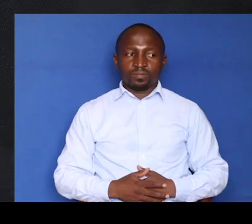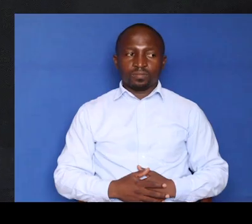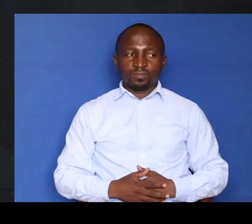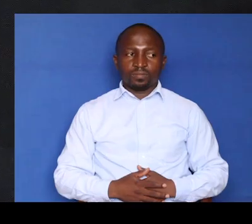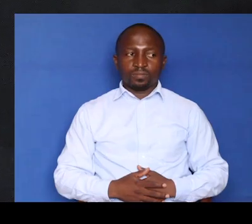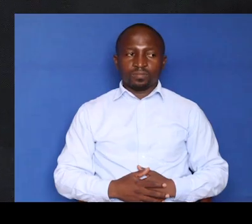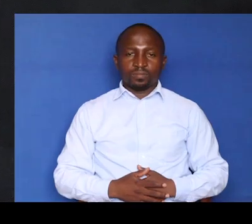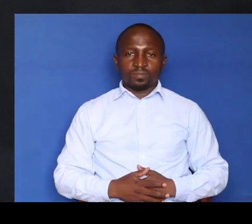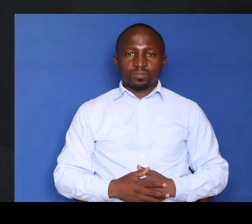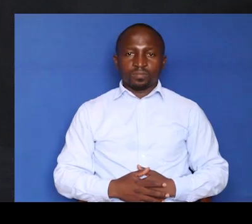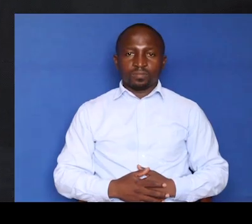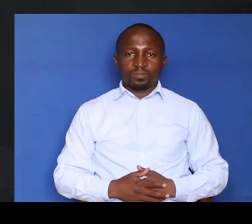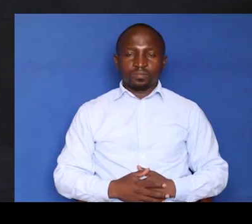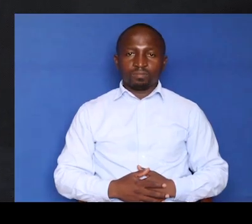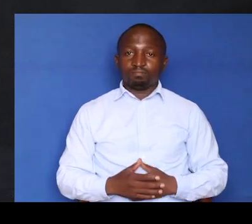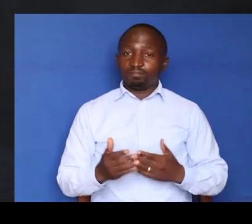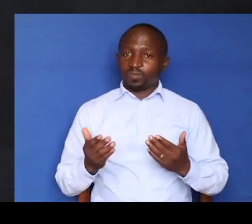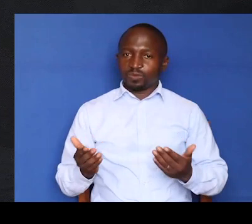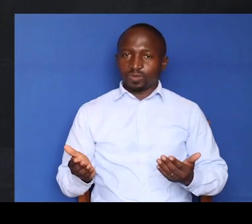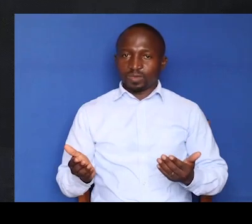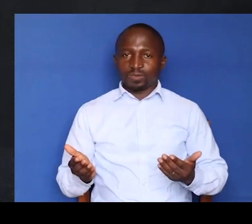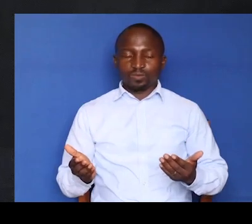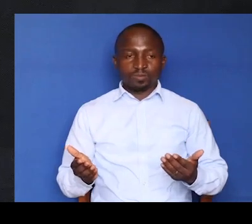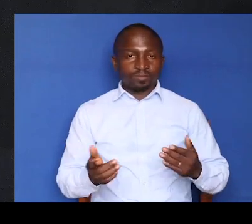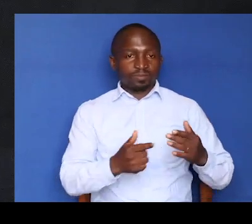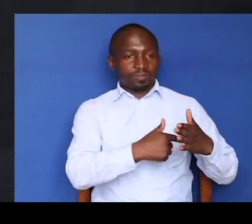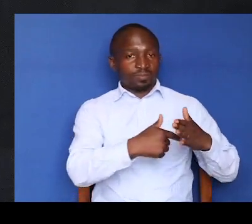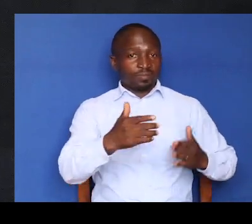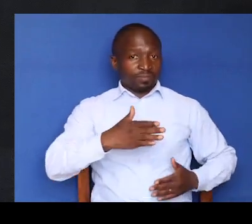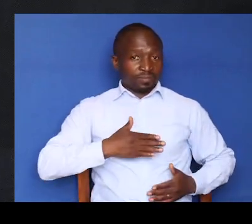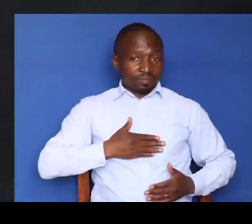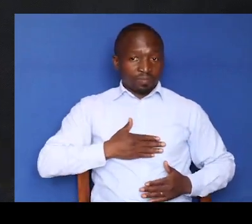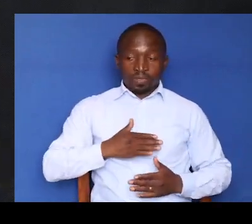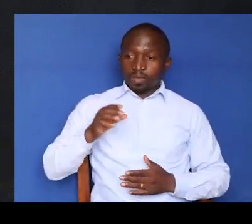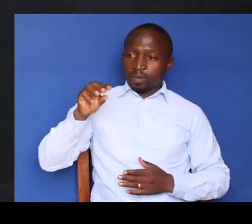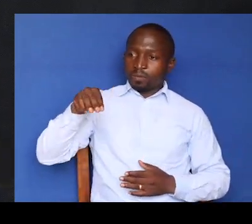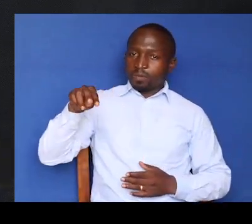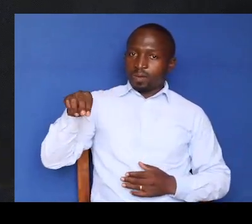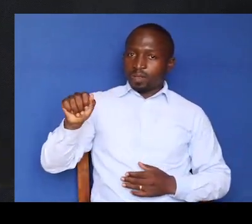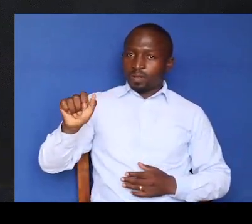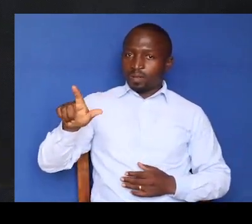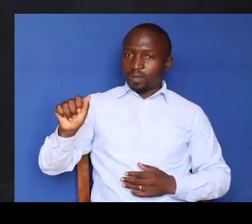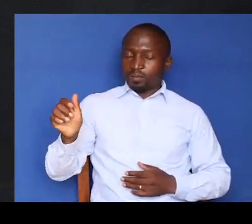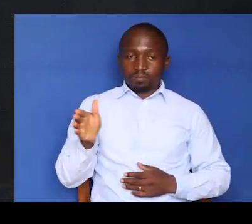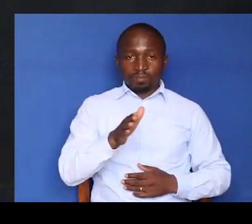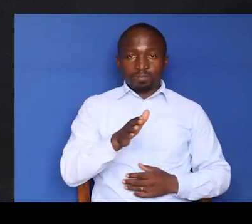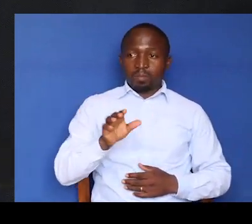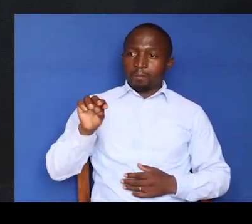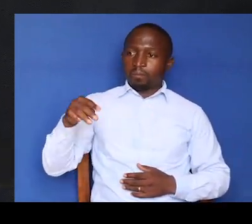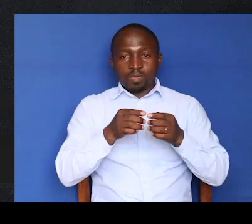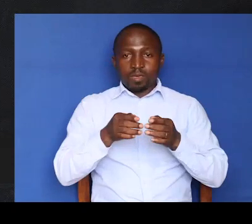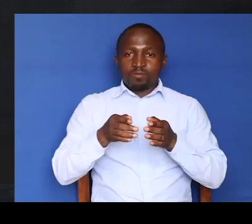Hello students, my name is Ngala Abdallah Mtegetwa. I'm geography